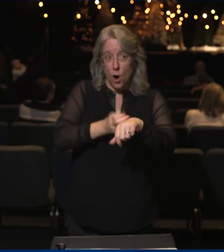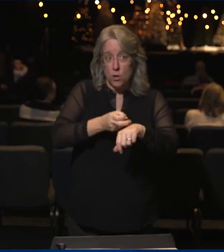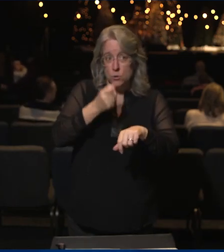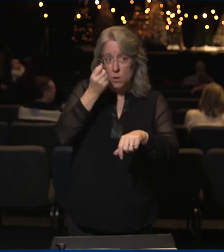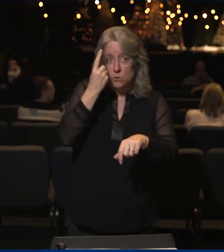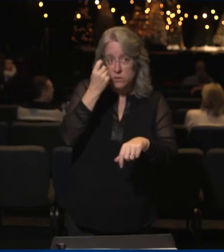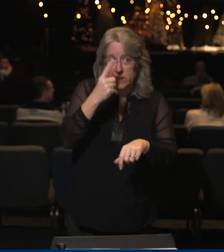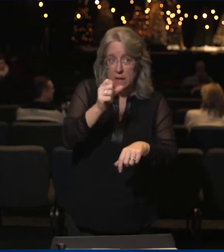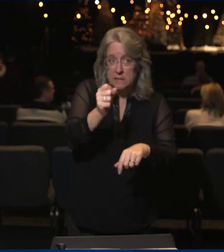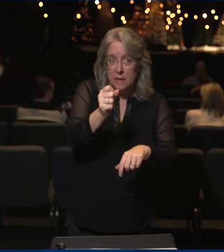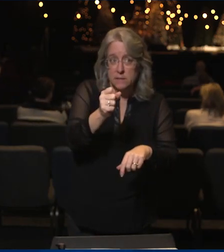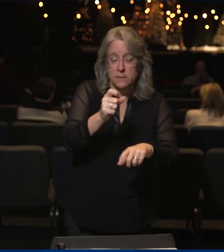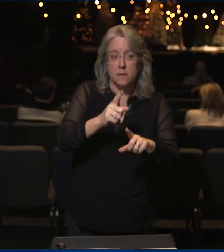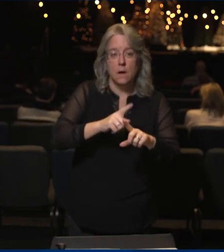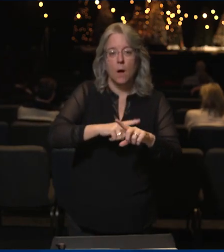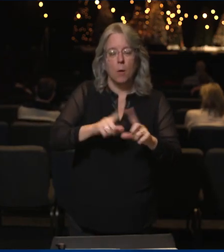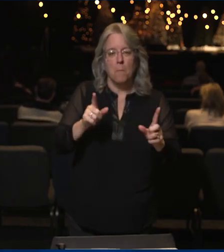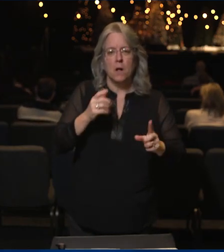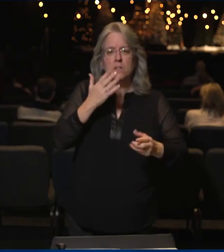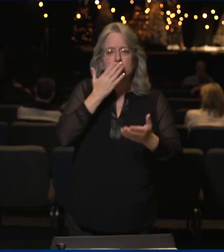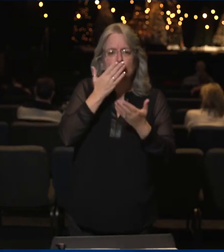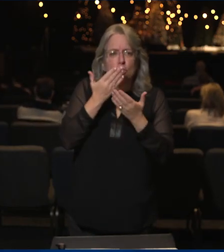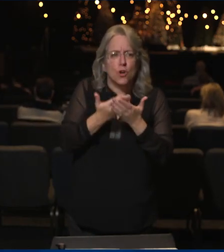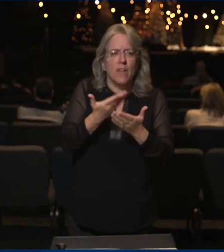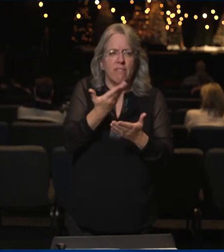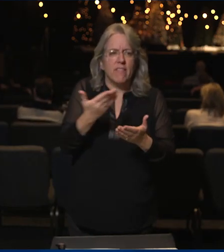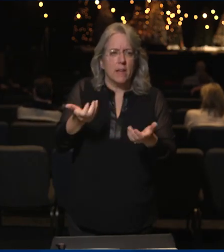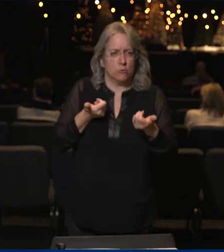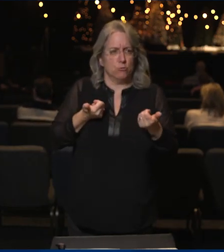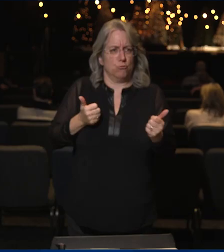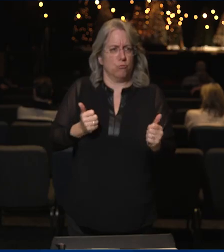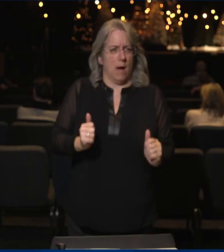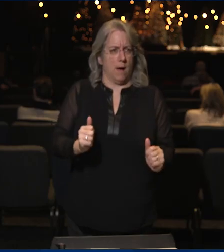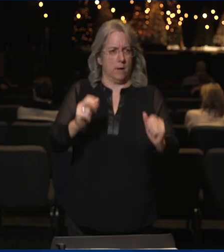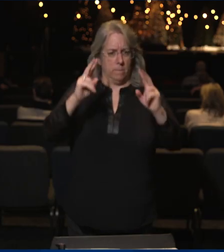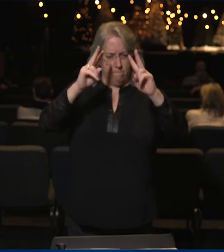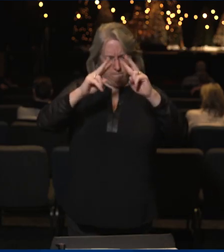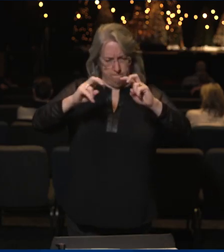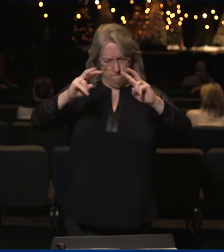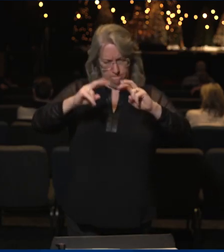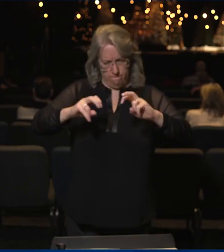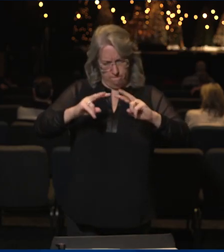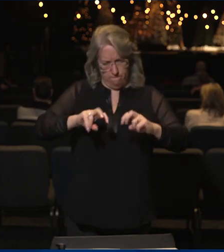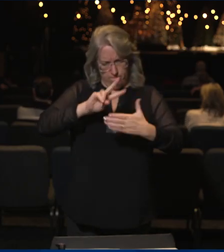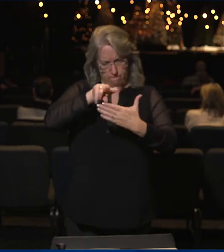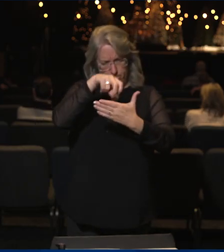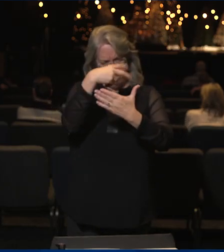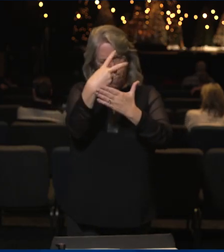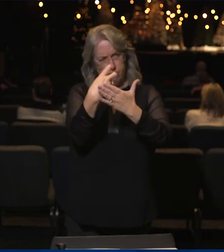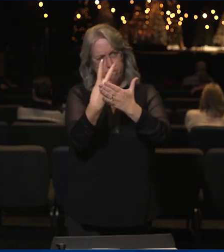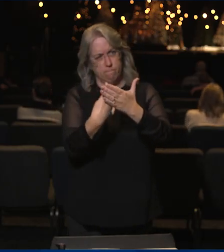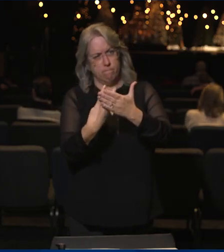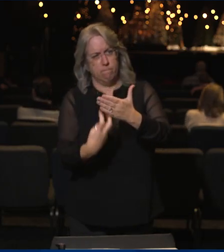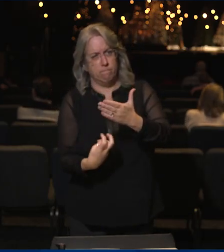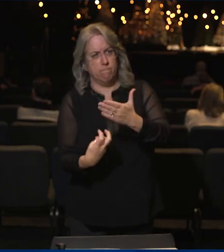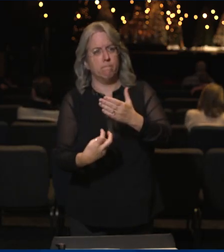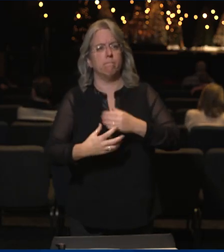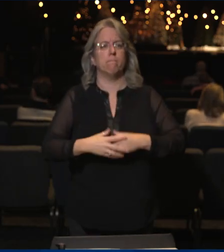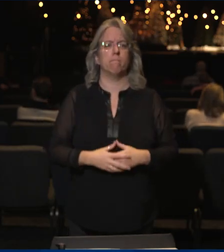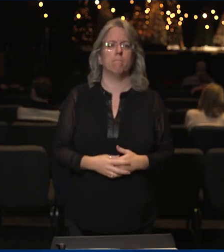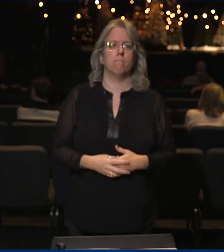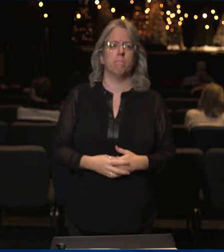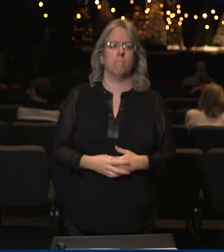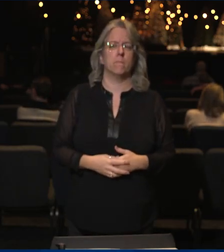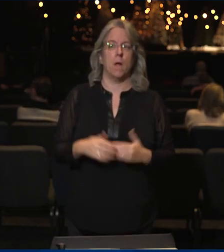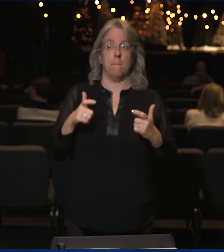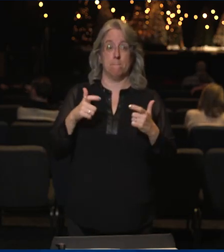is a good thing to sink into. A huge part of what we're called to do as Christians is to be